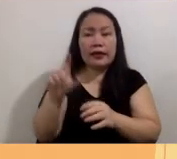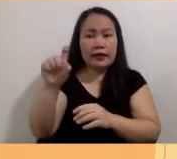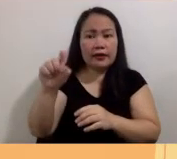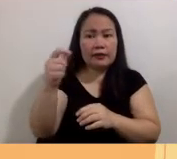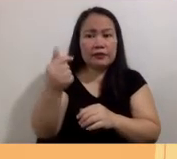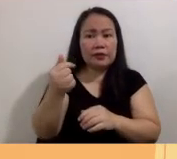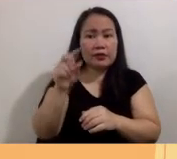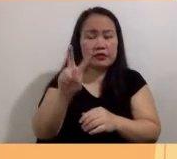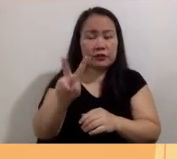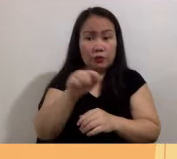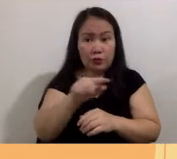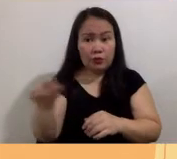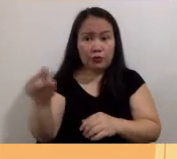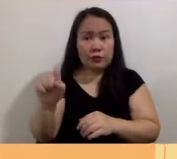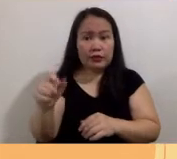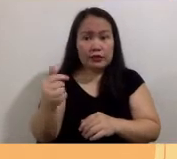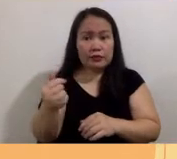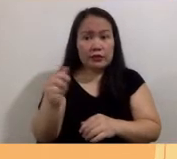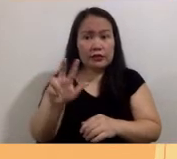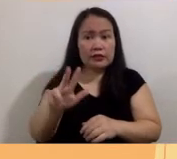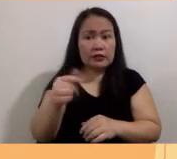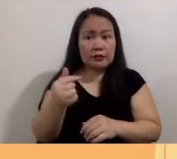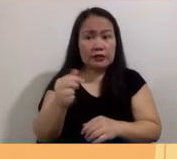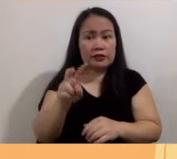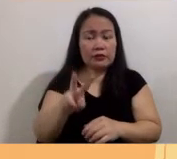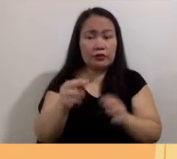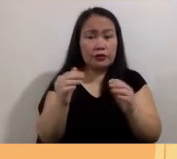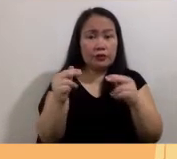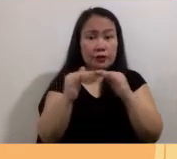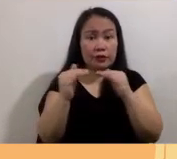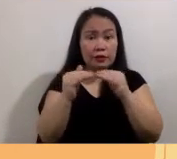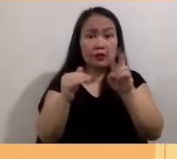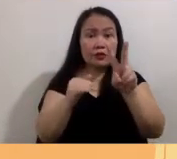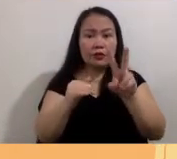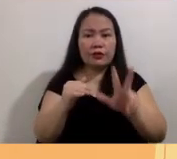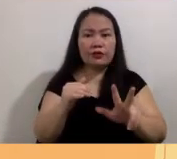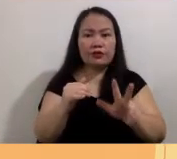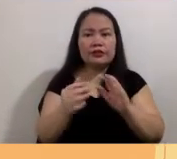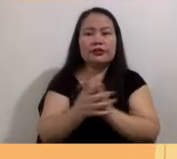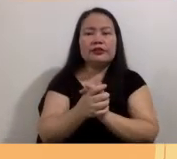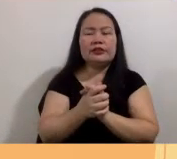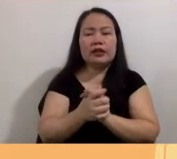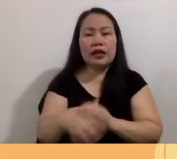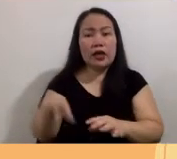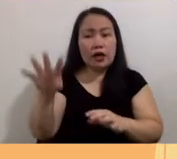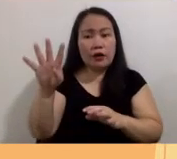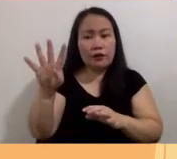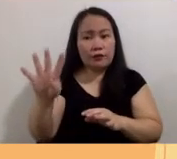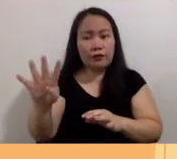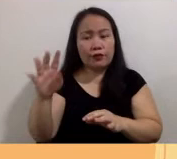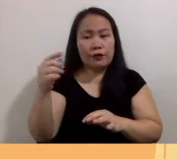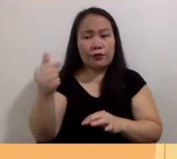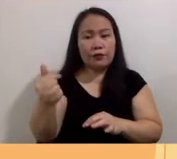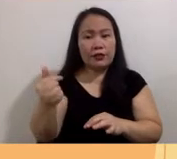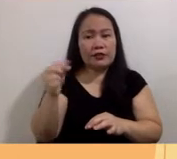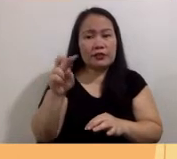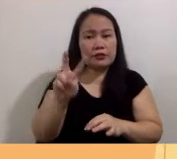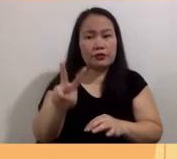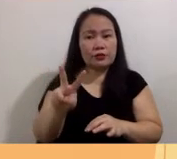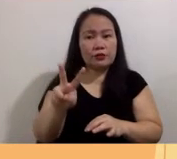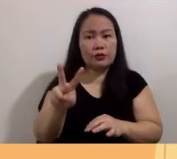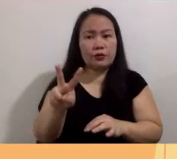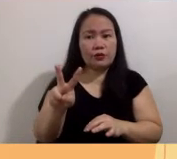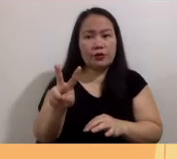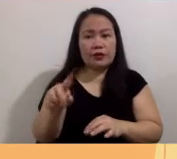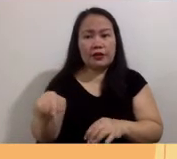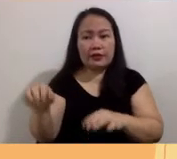X plus 2 over x plus 3 plus 2 is equal to 2 plus 3. So, we have, Since our x is 4, so 4 plus 2,